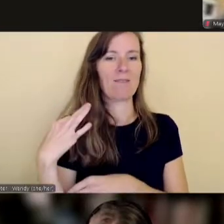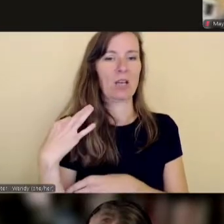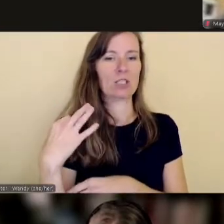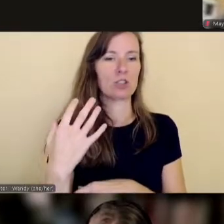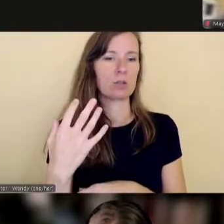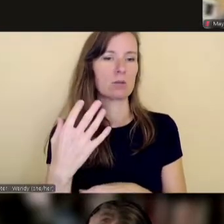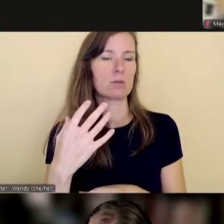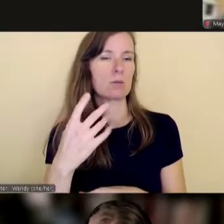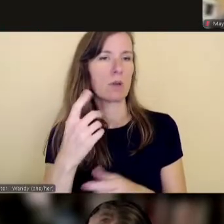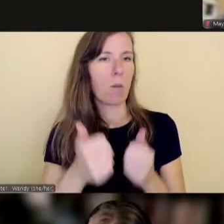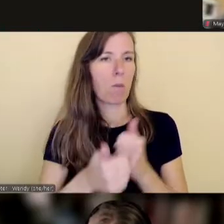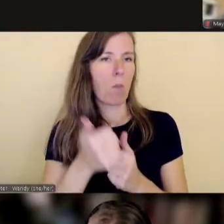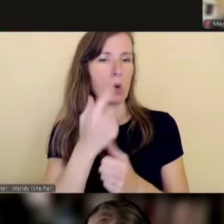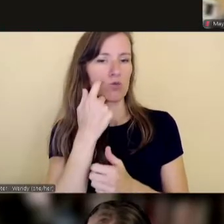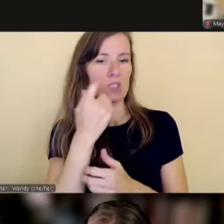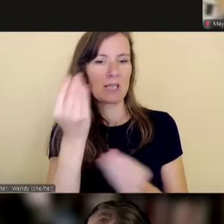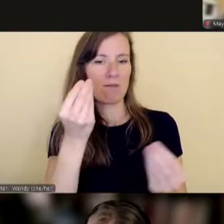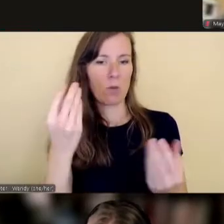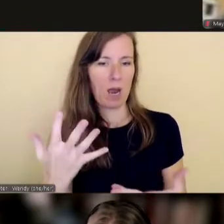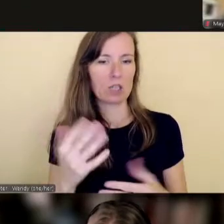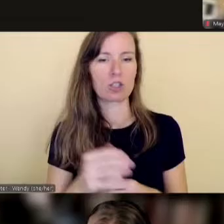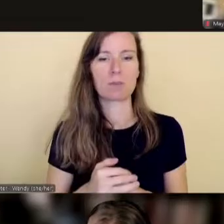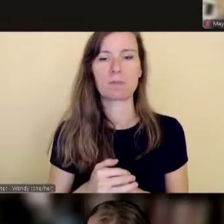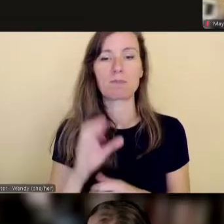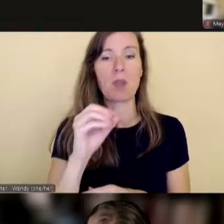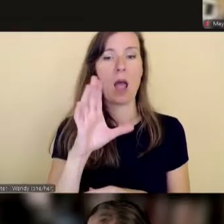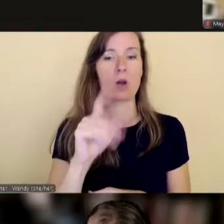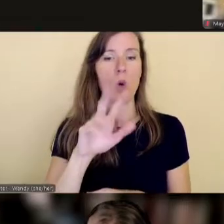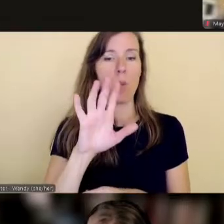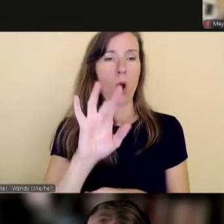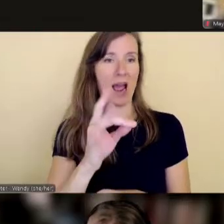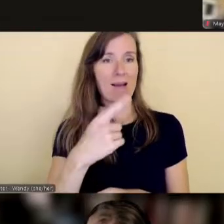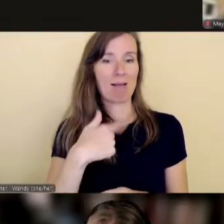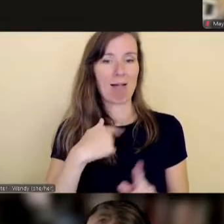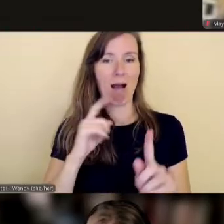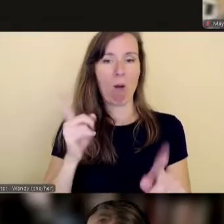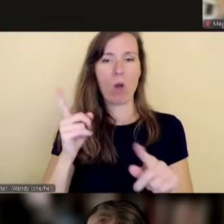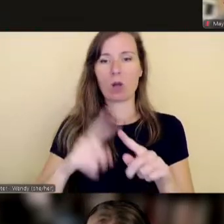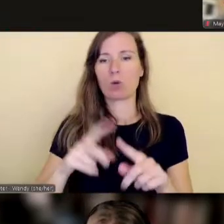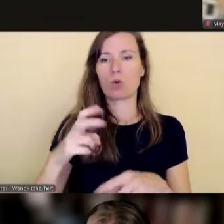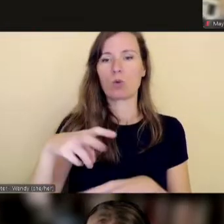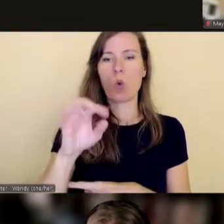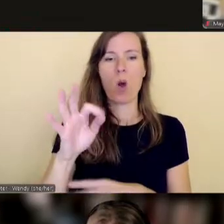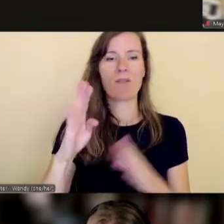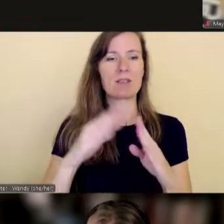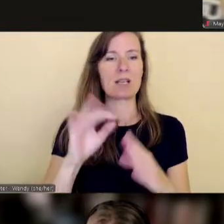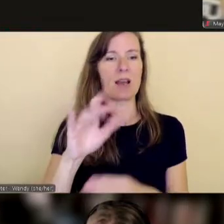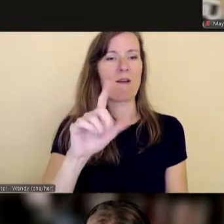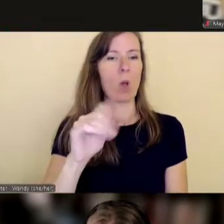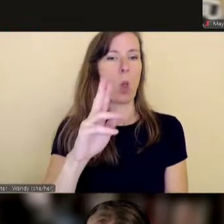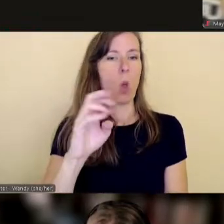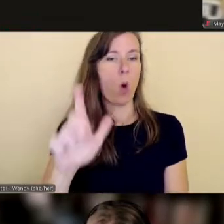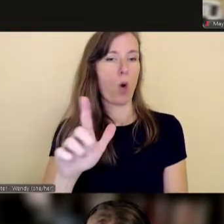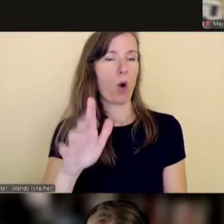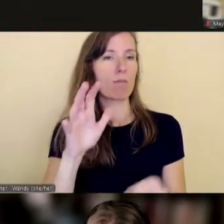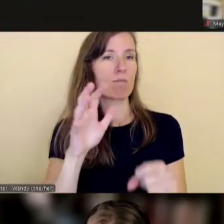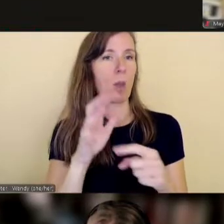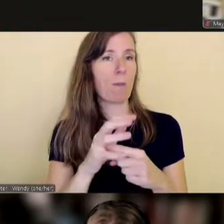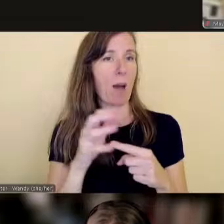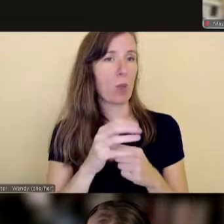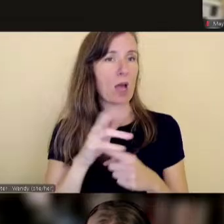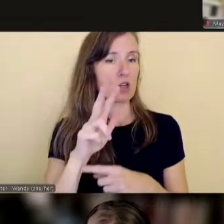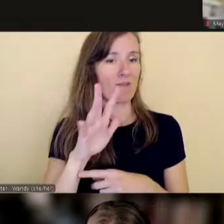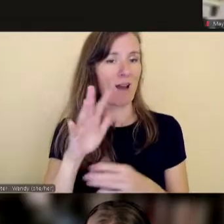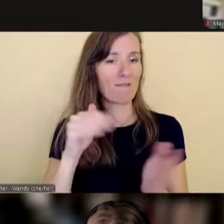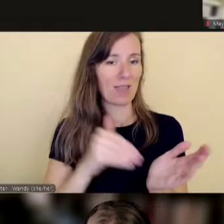Laurel, population 35,000, that was hosted by Sustainable Maryland. Here are some of their green initiatives that we might want to consider in our town.